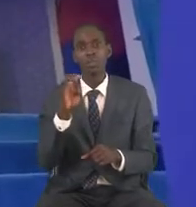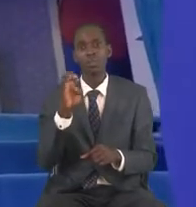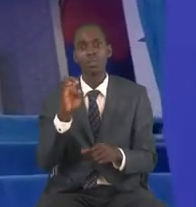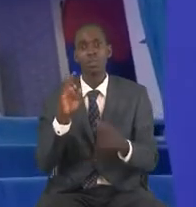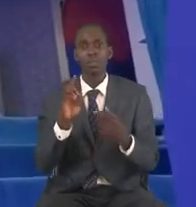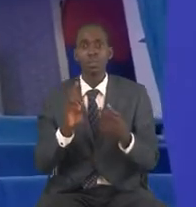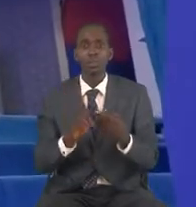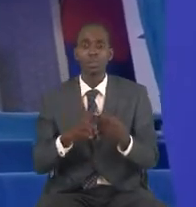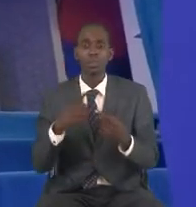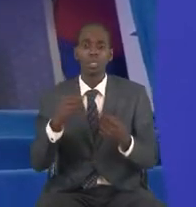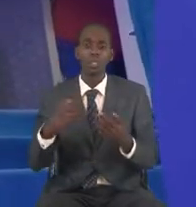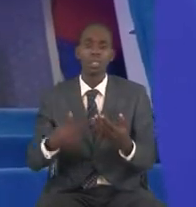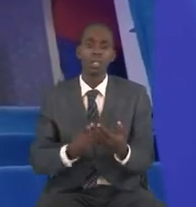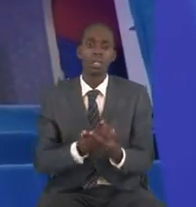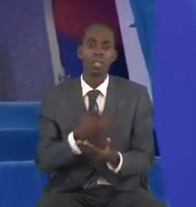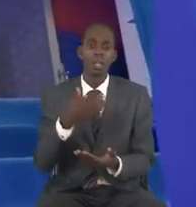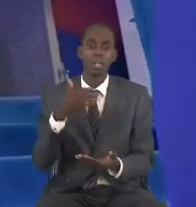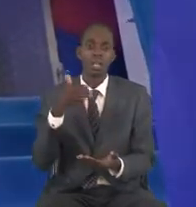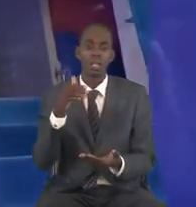the